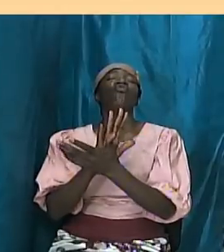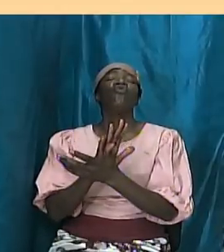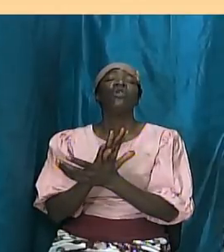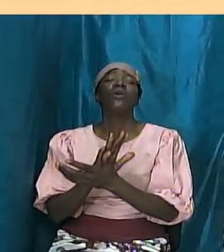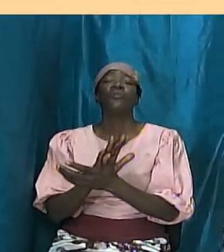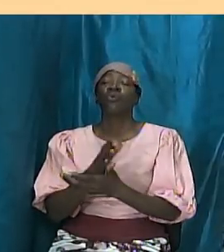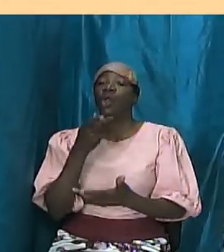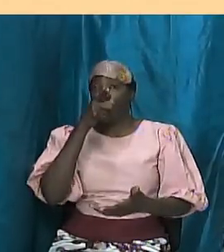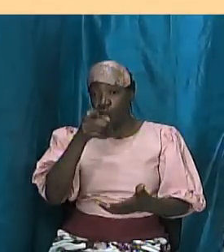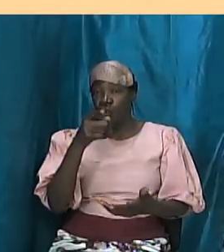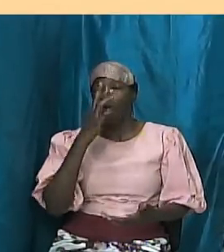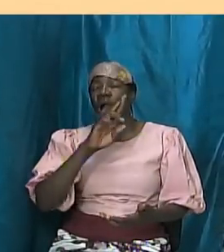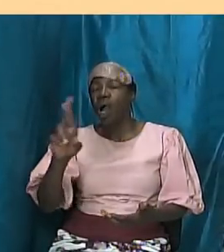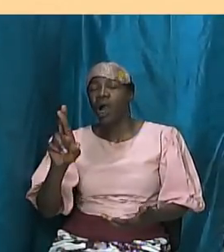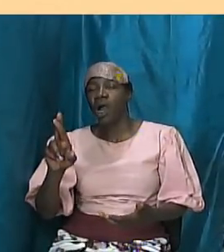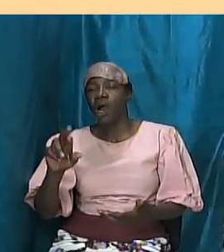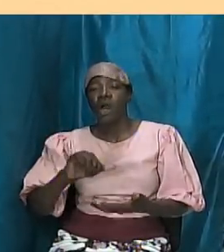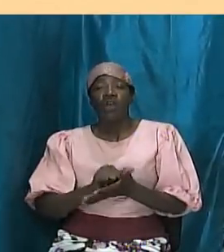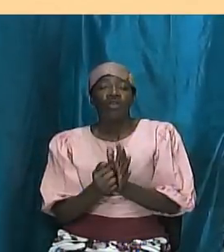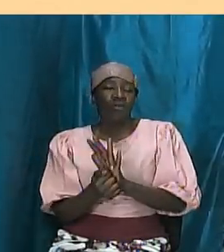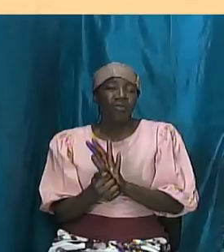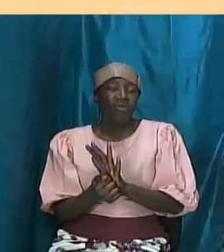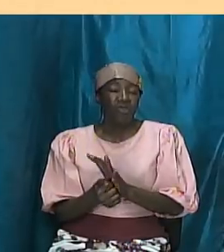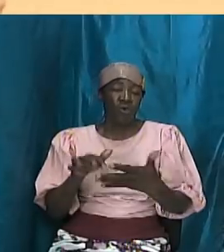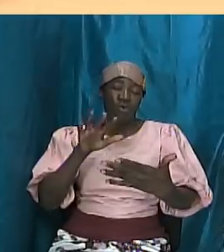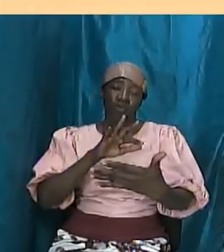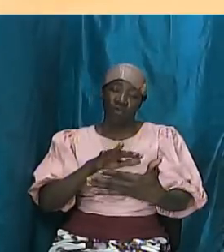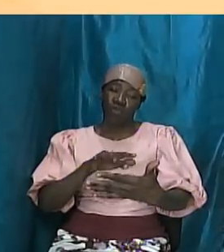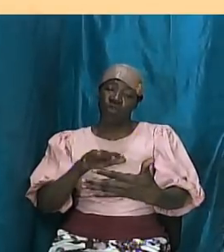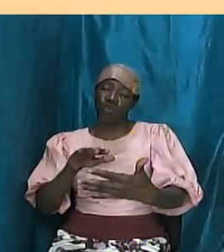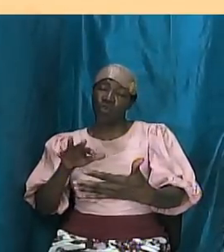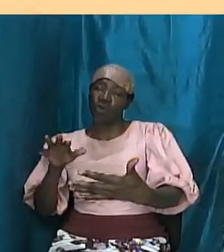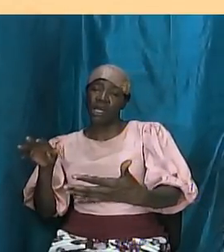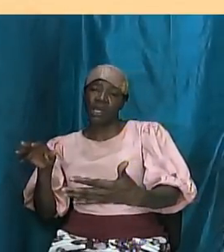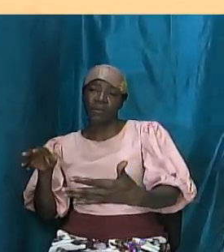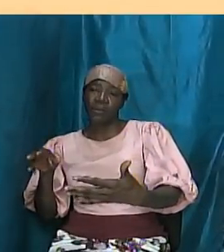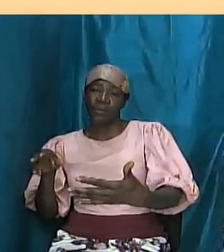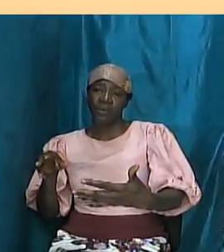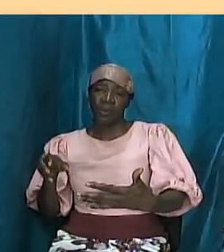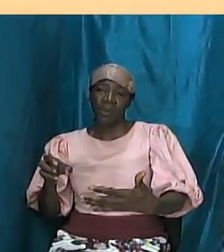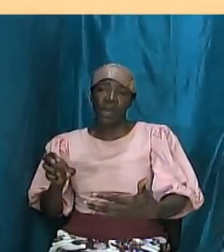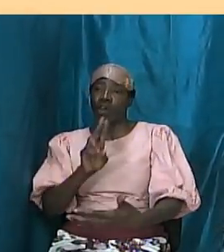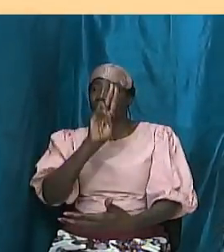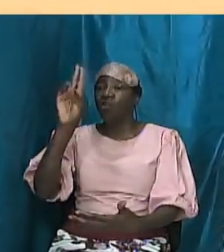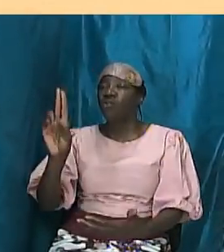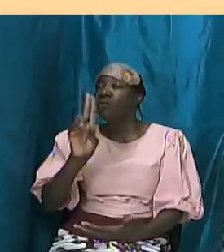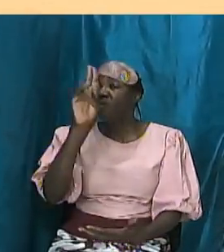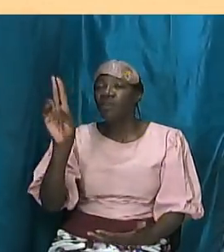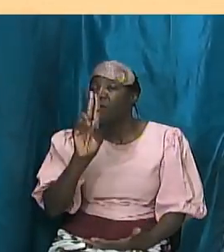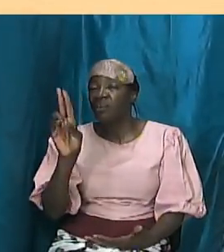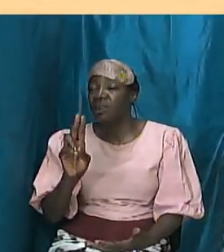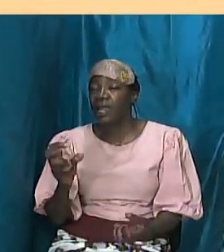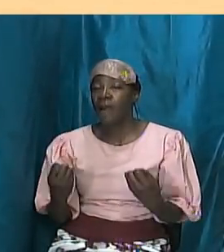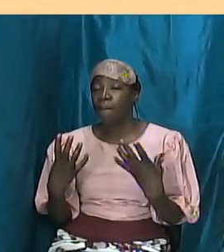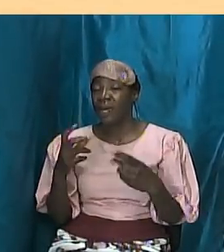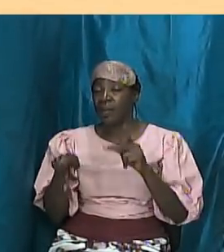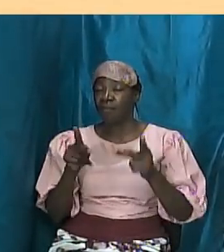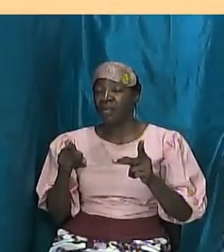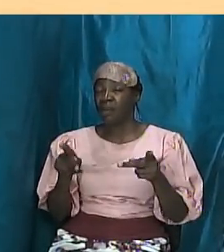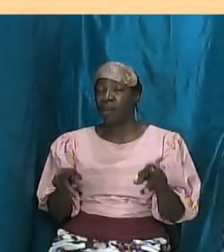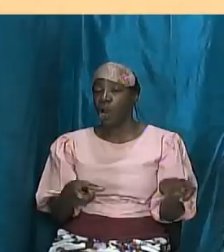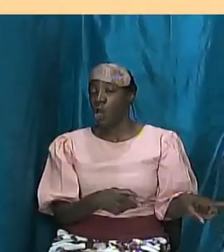are, those that have taken their studies to tertiary levels, and many people have, they